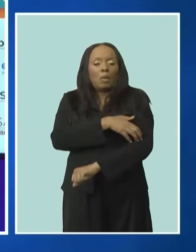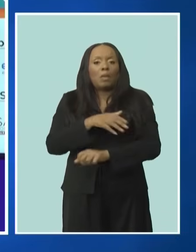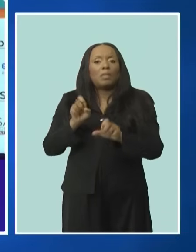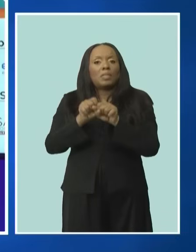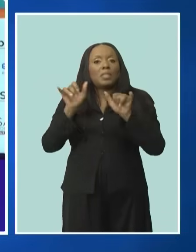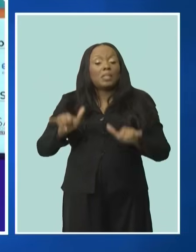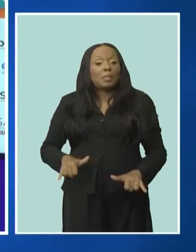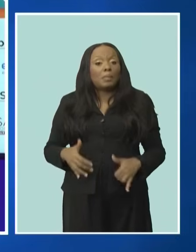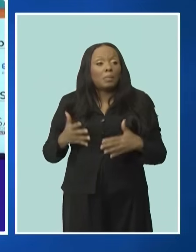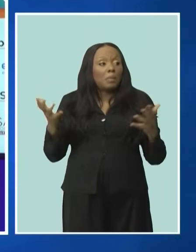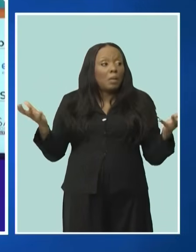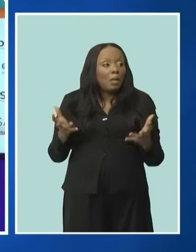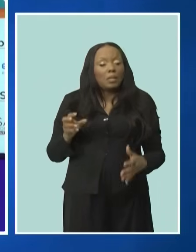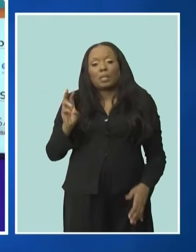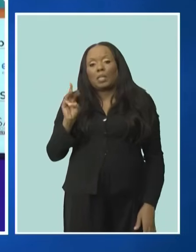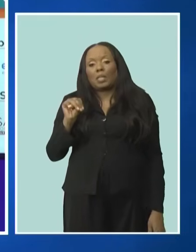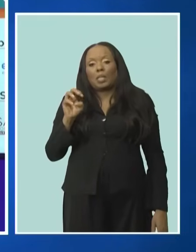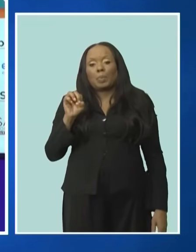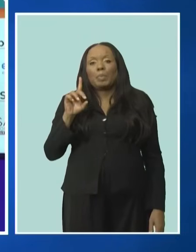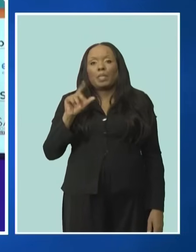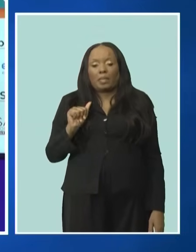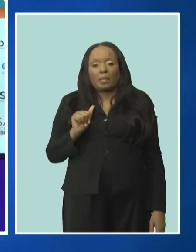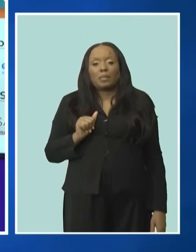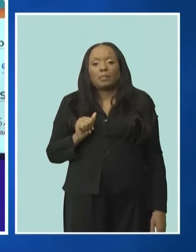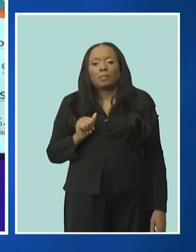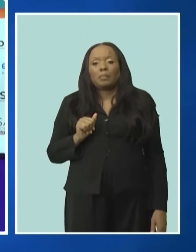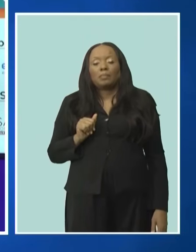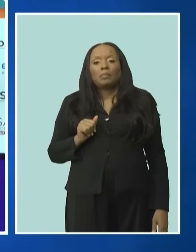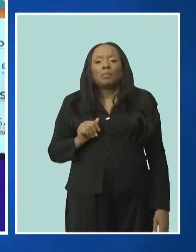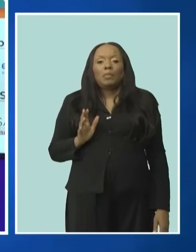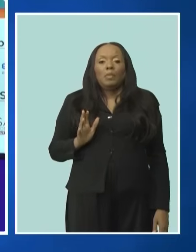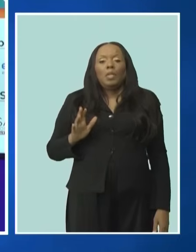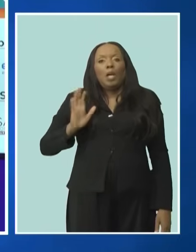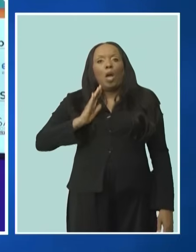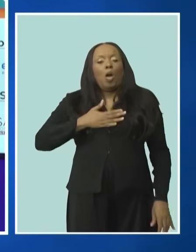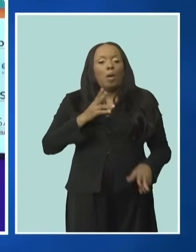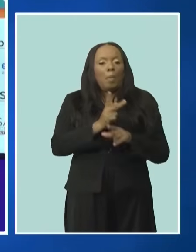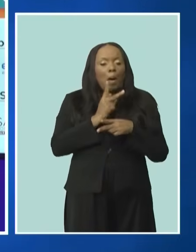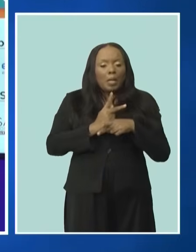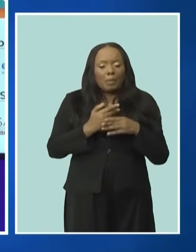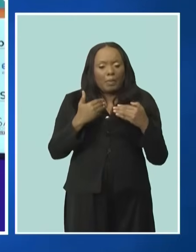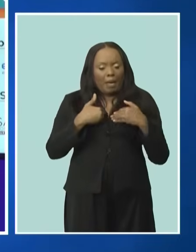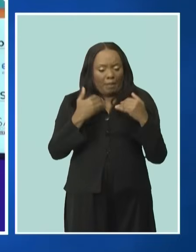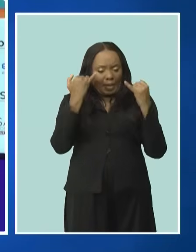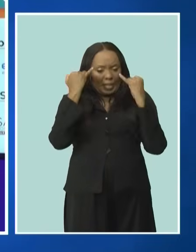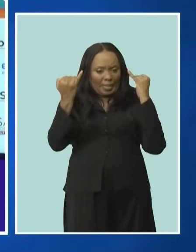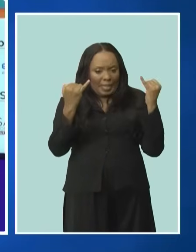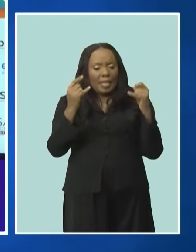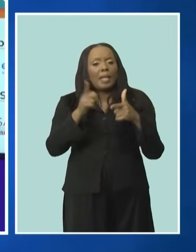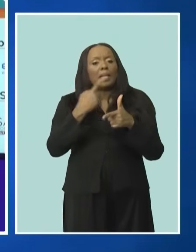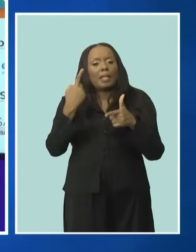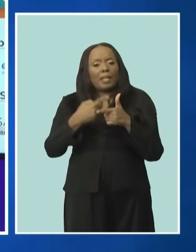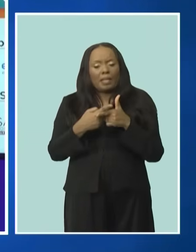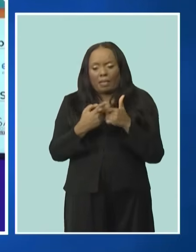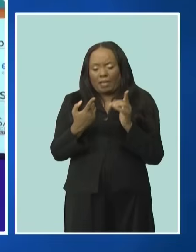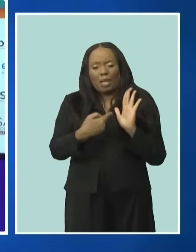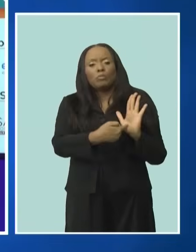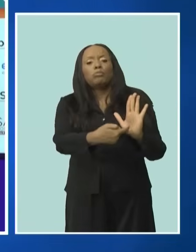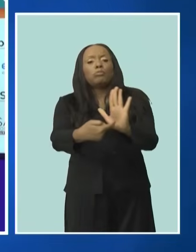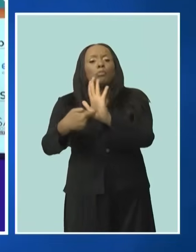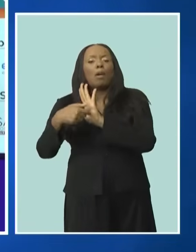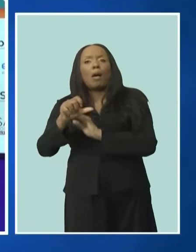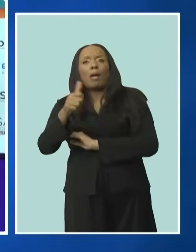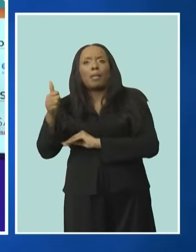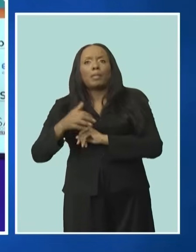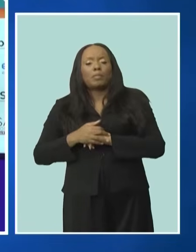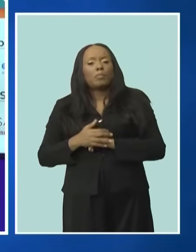media. Media is how we take a product or an idea and position it for visibility. Media is how we shape perceptions